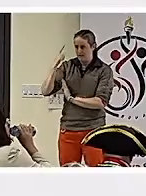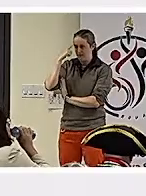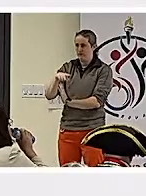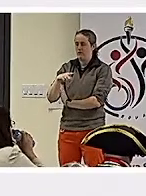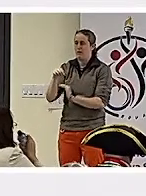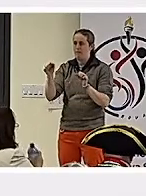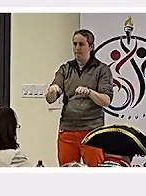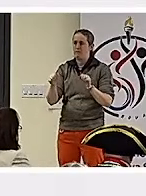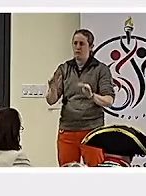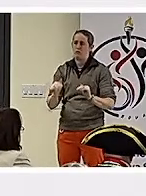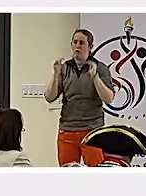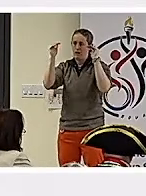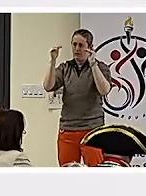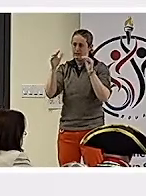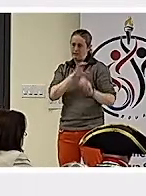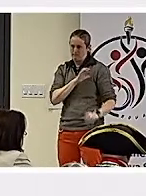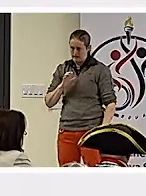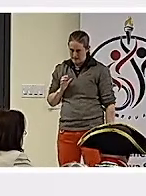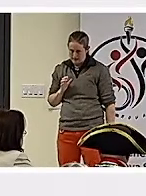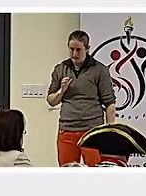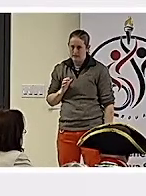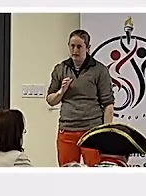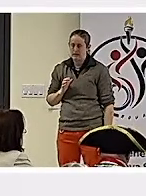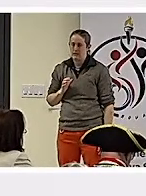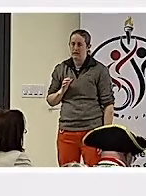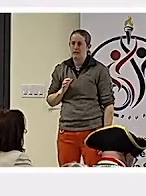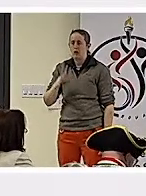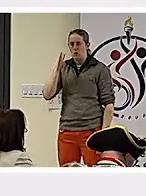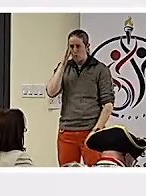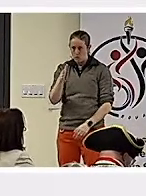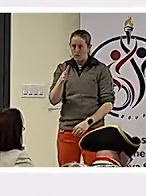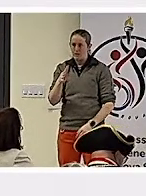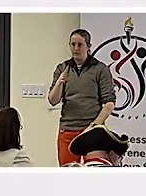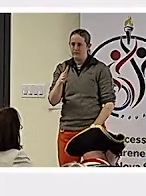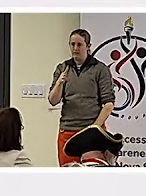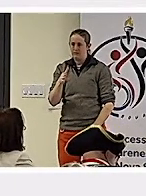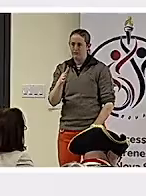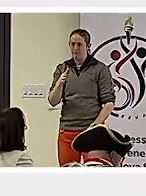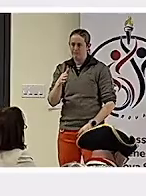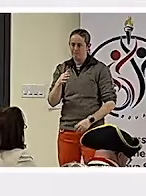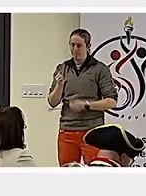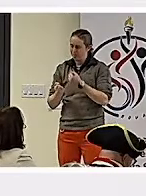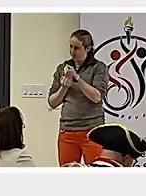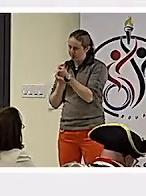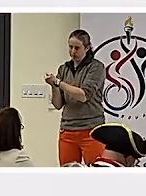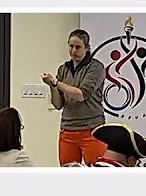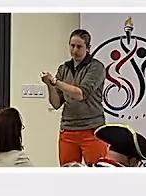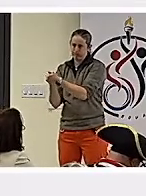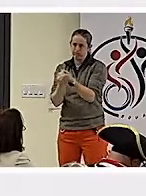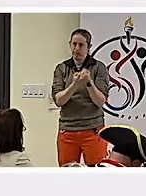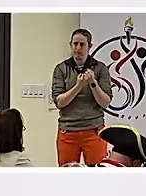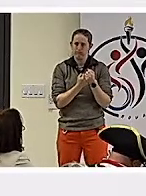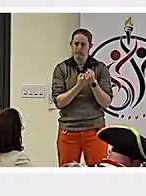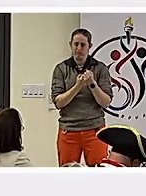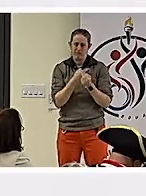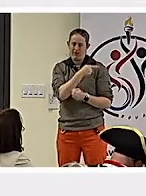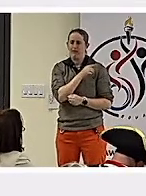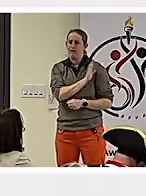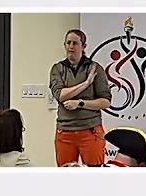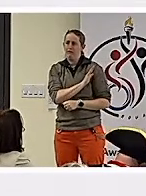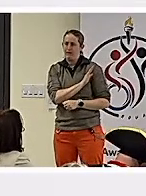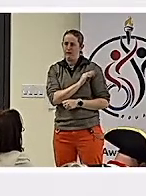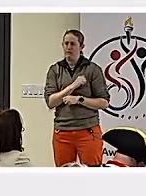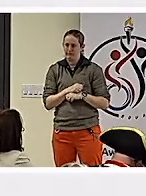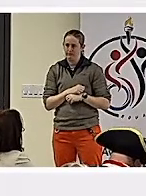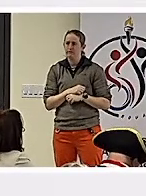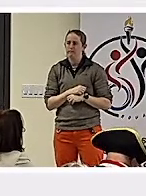Committee, will present a unified committee that offers a significant